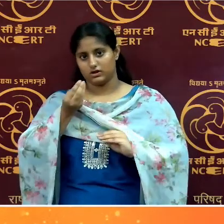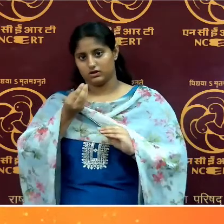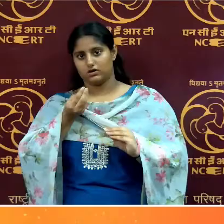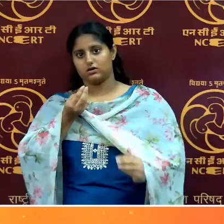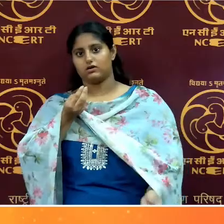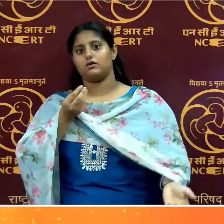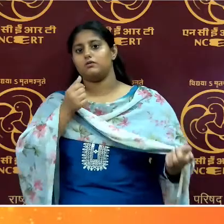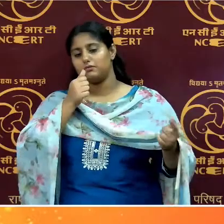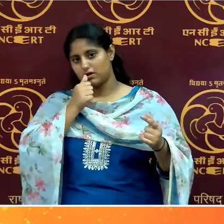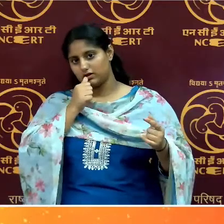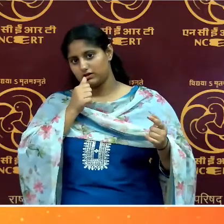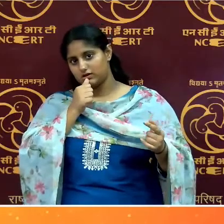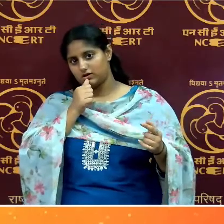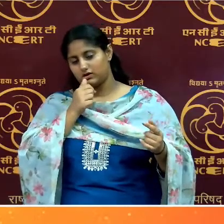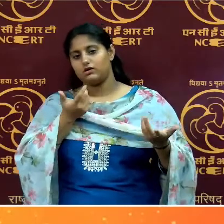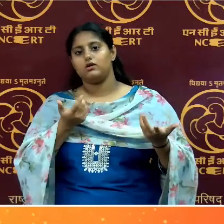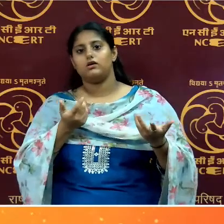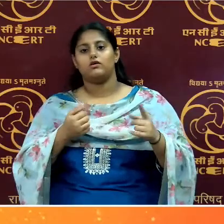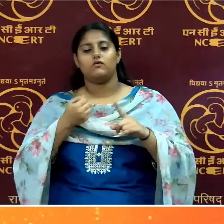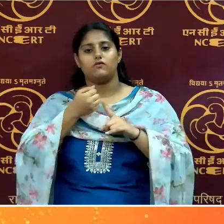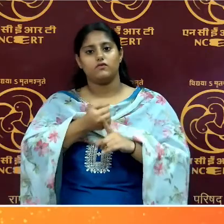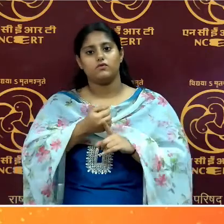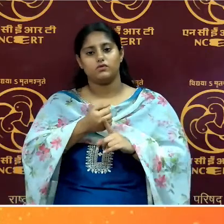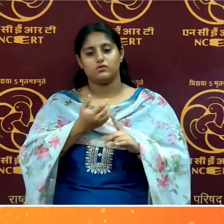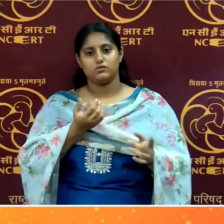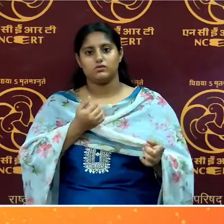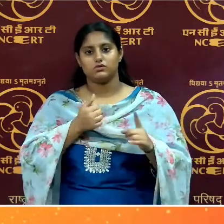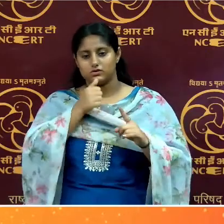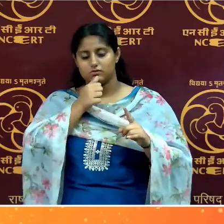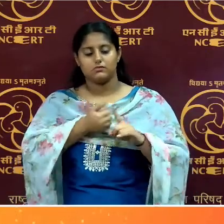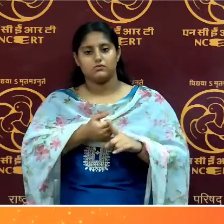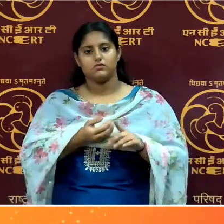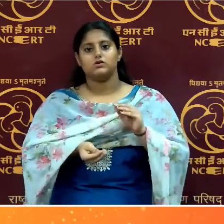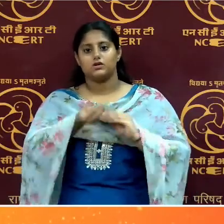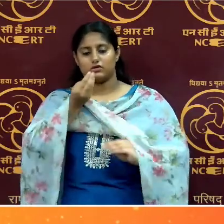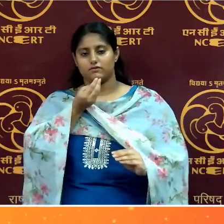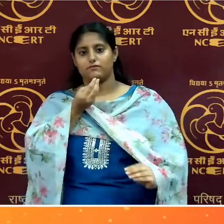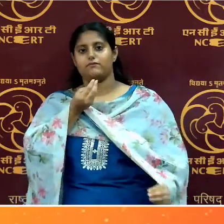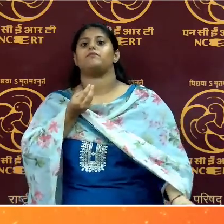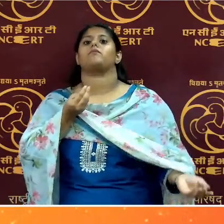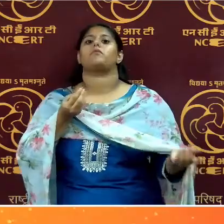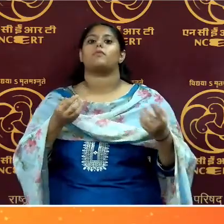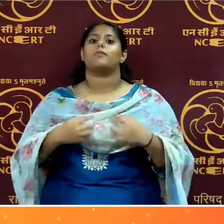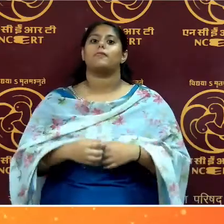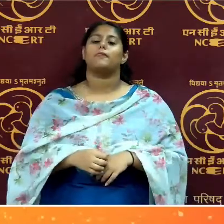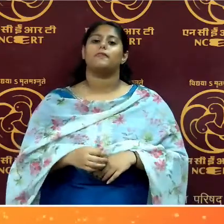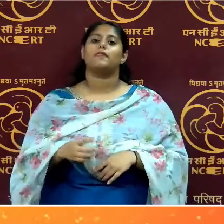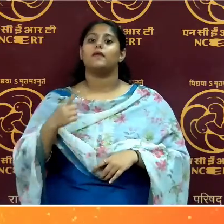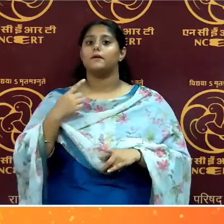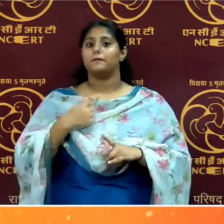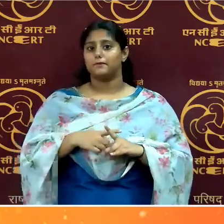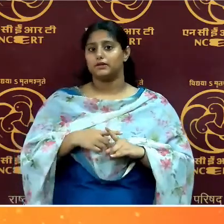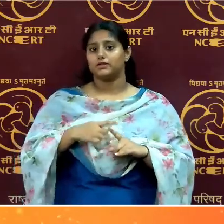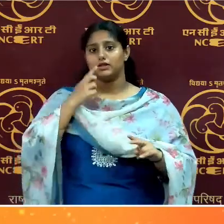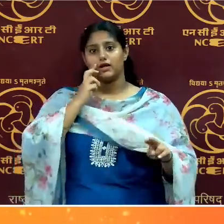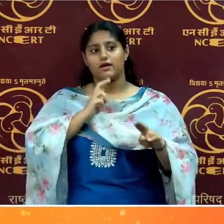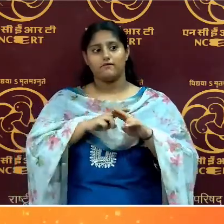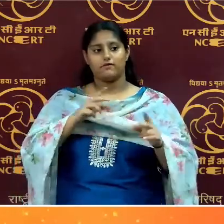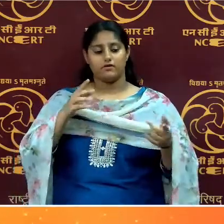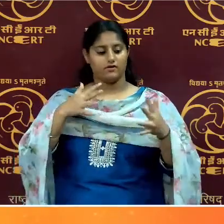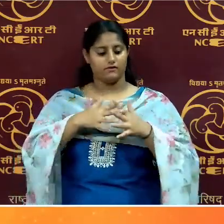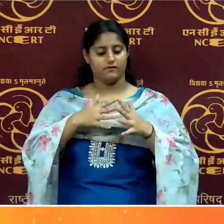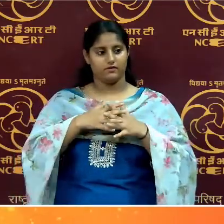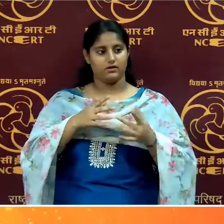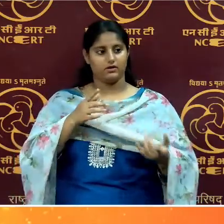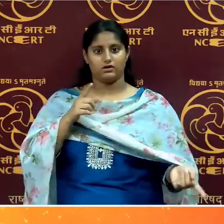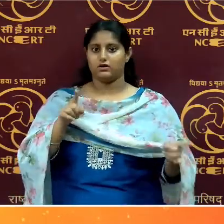of the force exerted by the liquid. So, it sank down. Okay. And if the weight is equal to upthirst, in